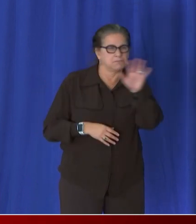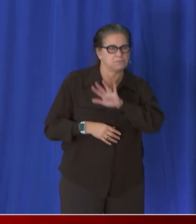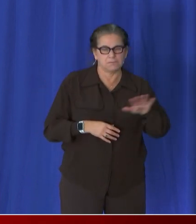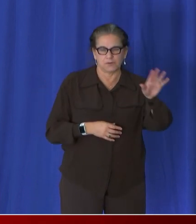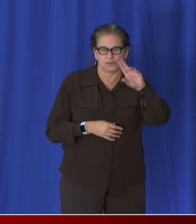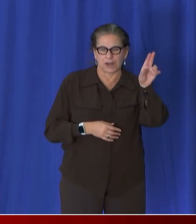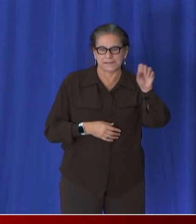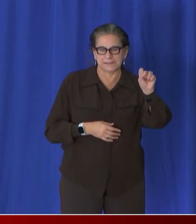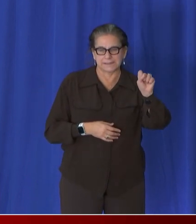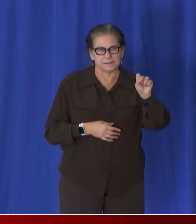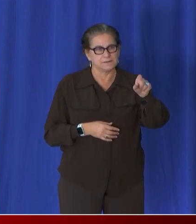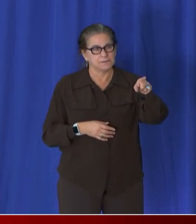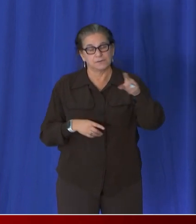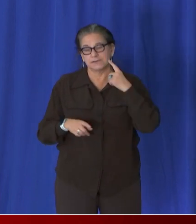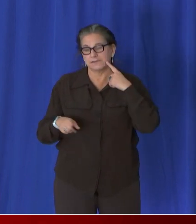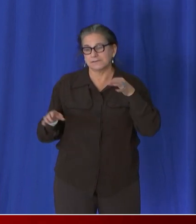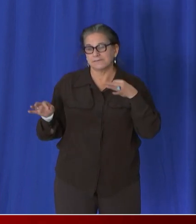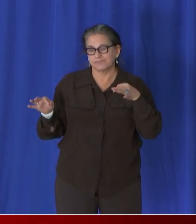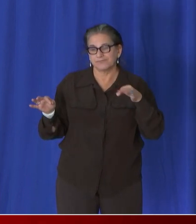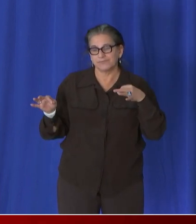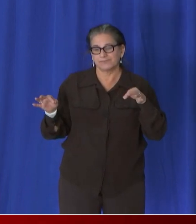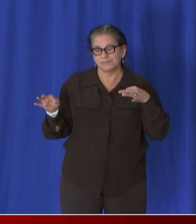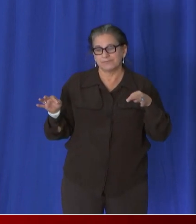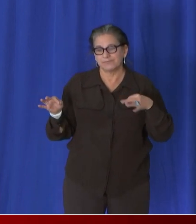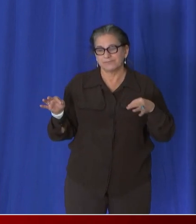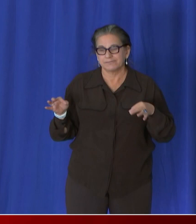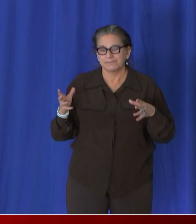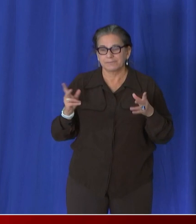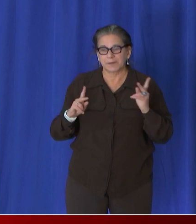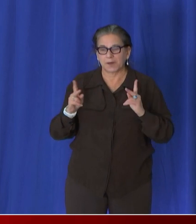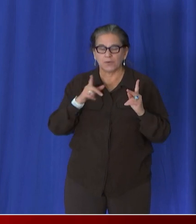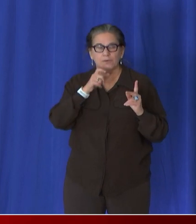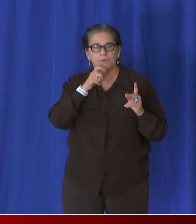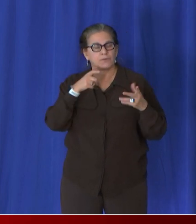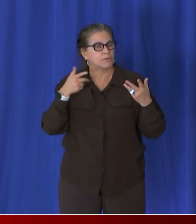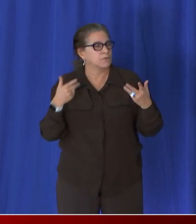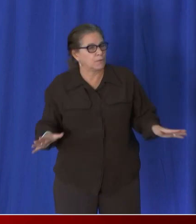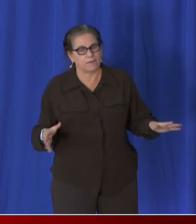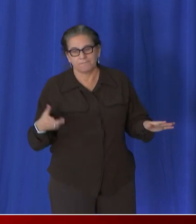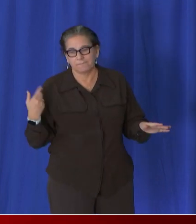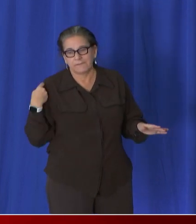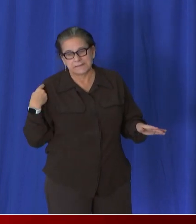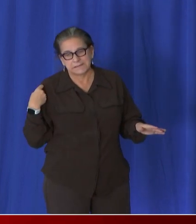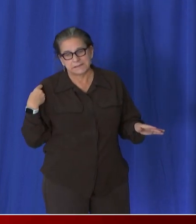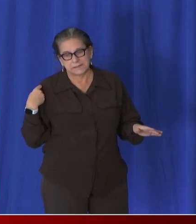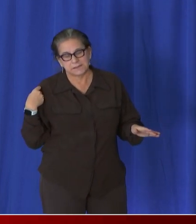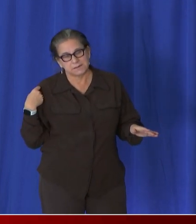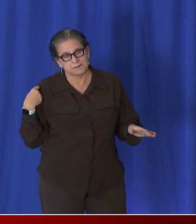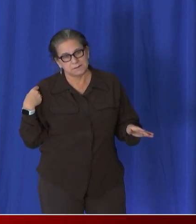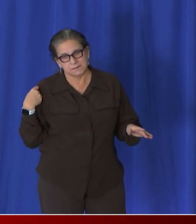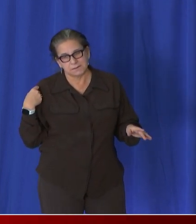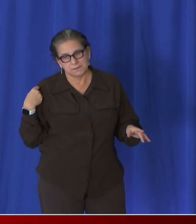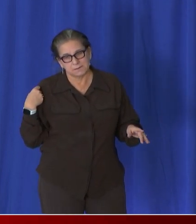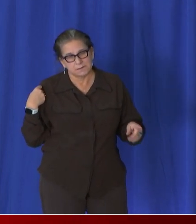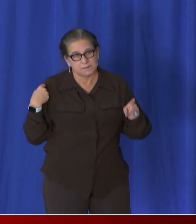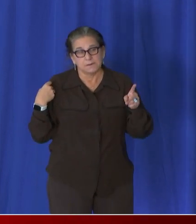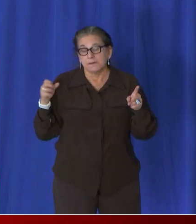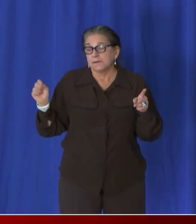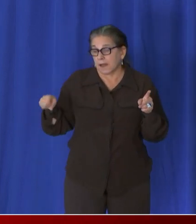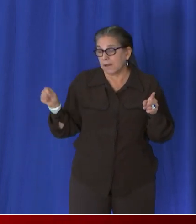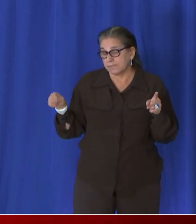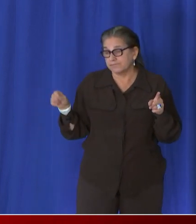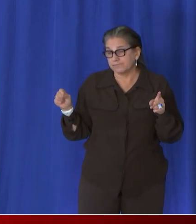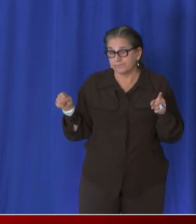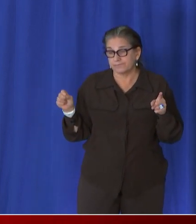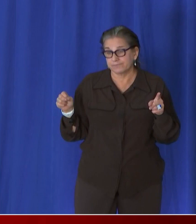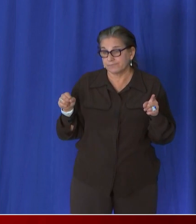is your message to those communities? Are they not welcomed here if they're not vaccinated? I think people have to make decisions about